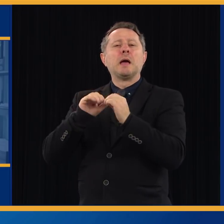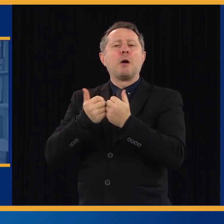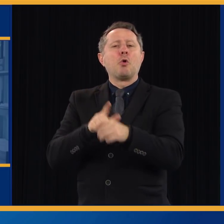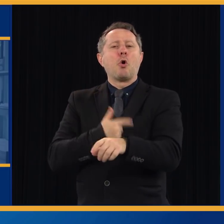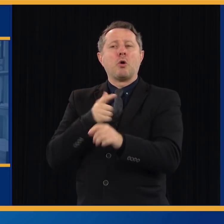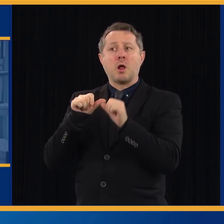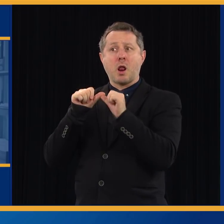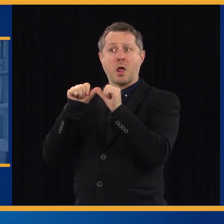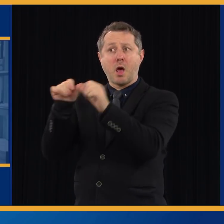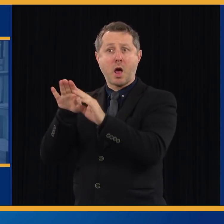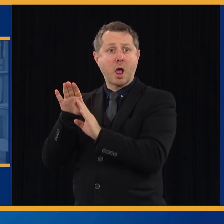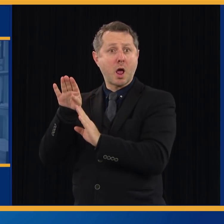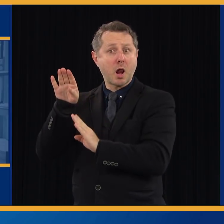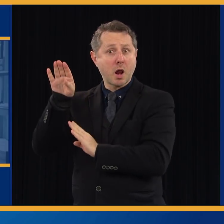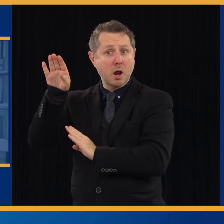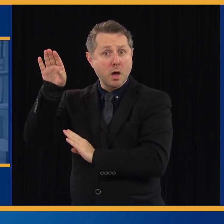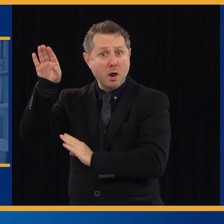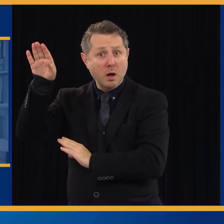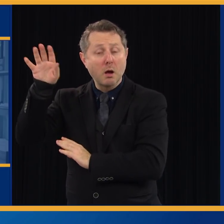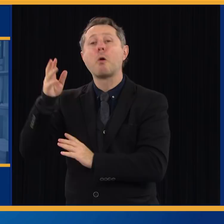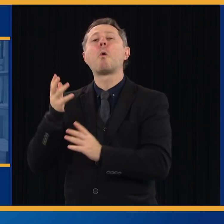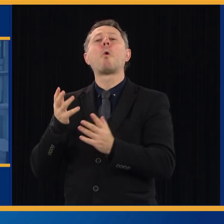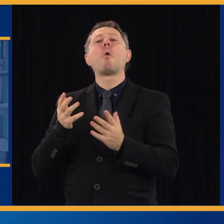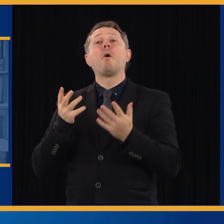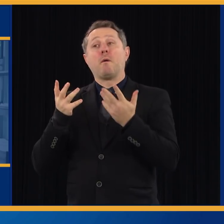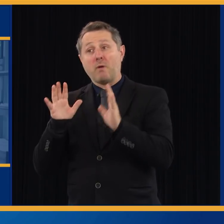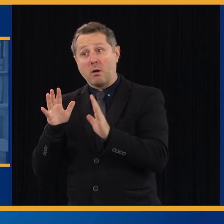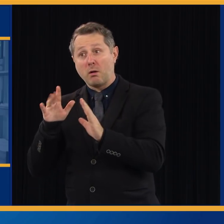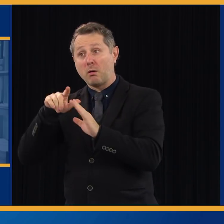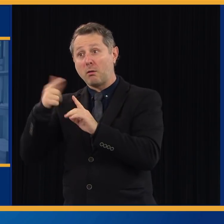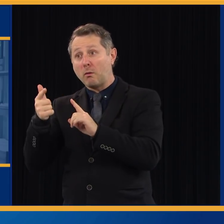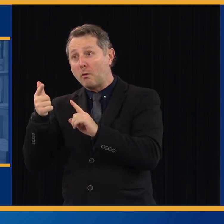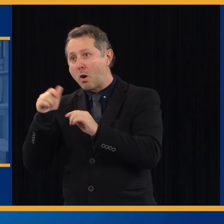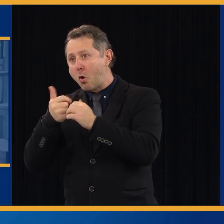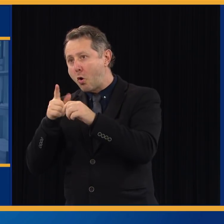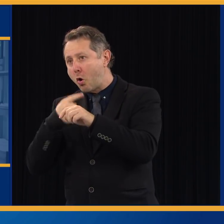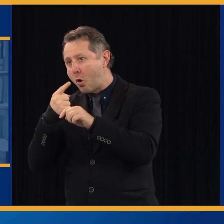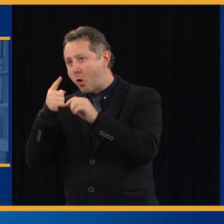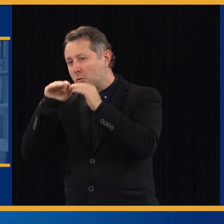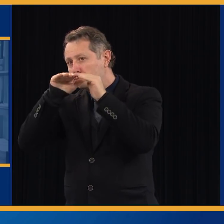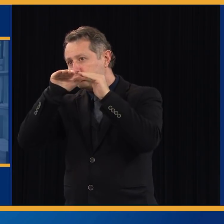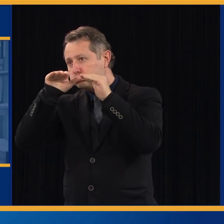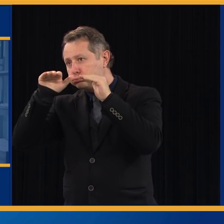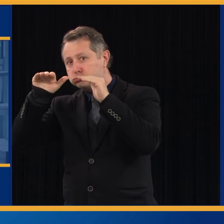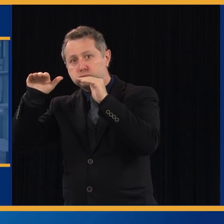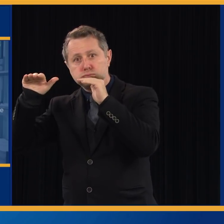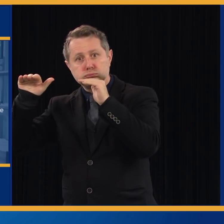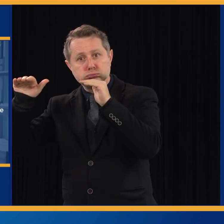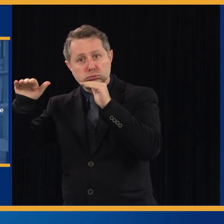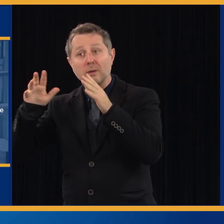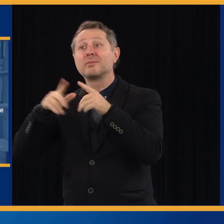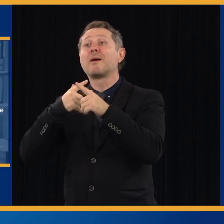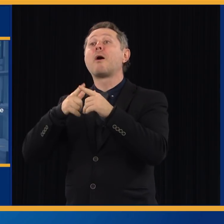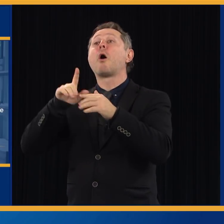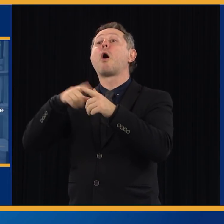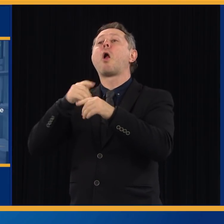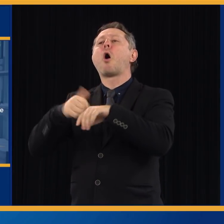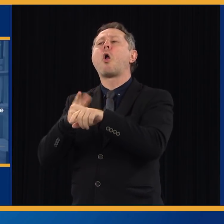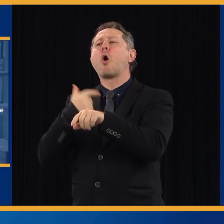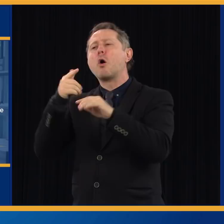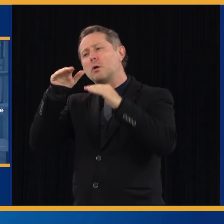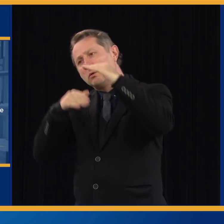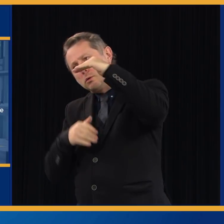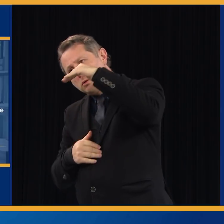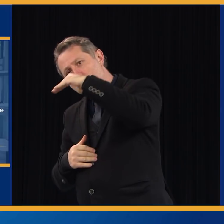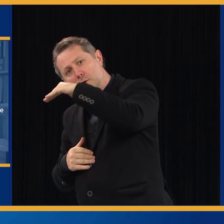mountain? And then how long are we on that plateau? And then how long is the